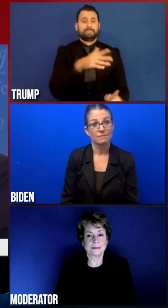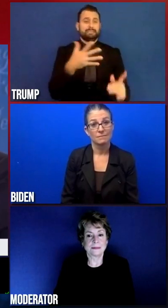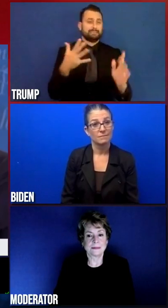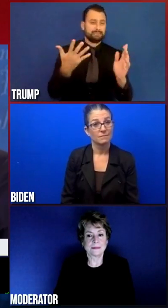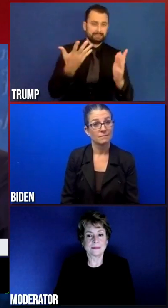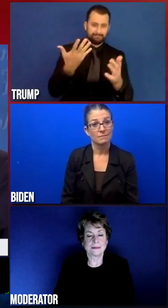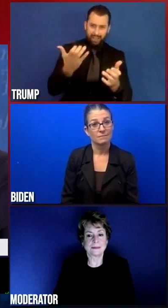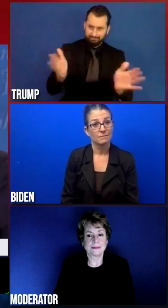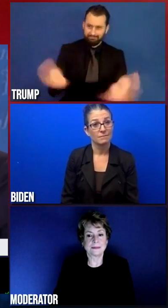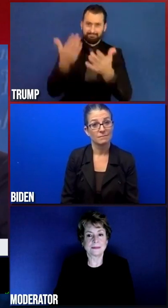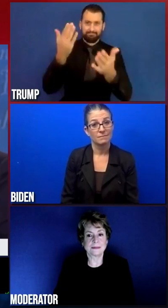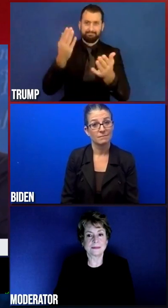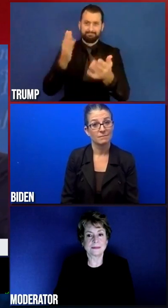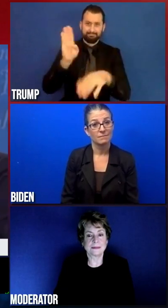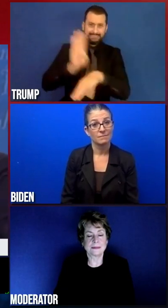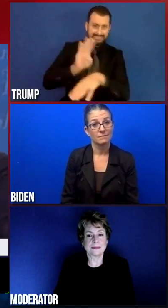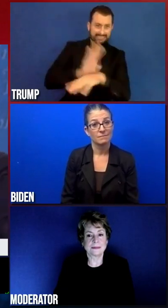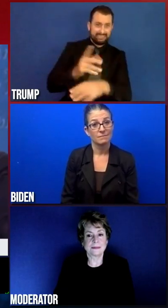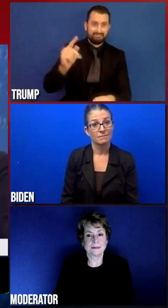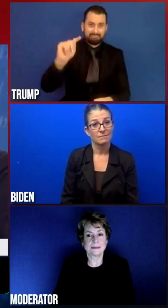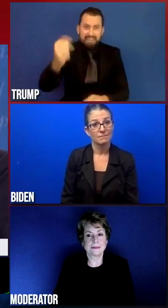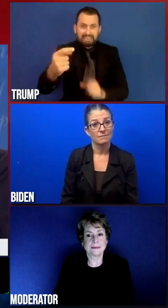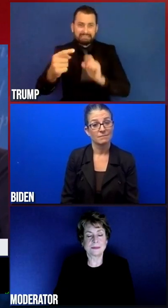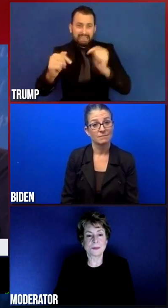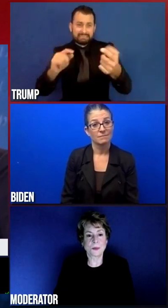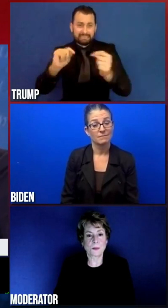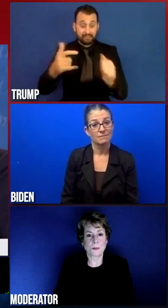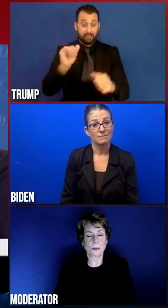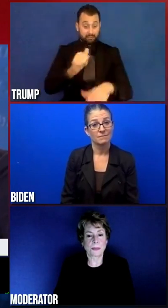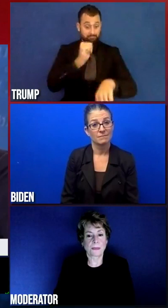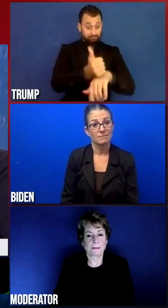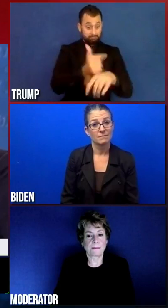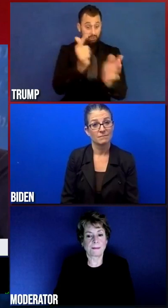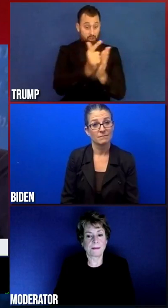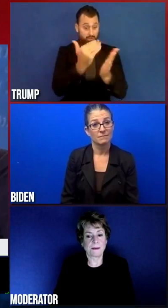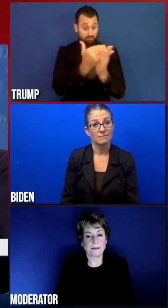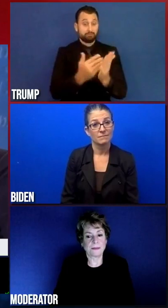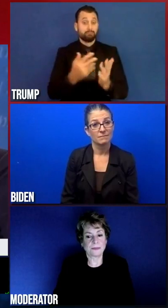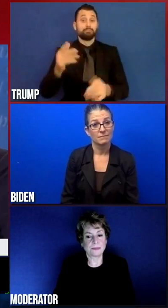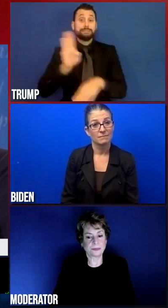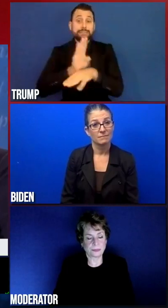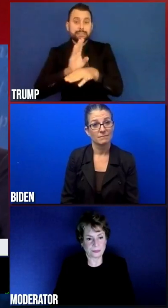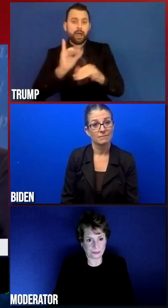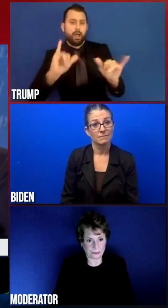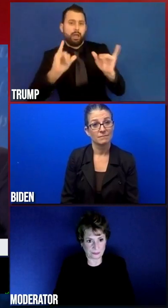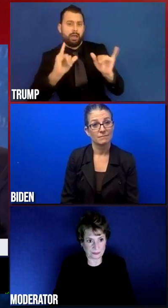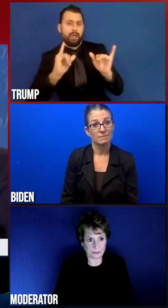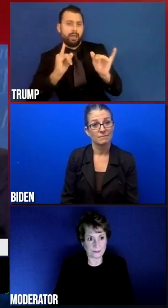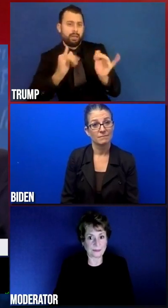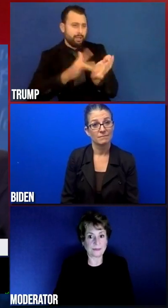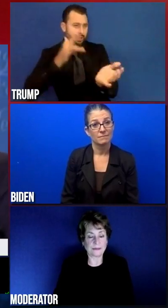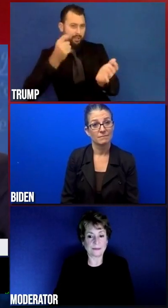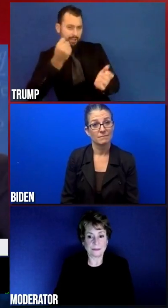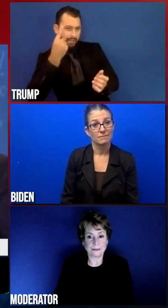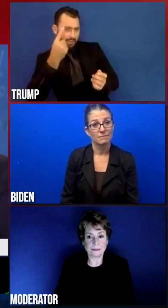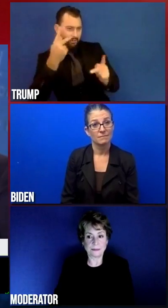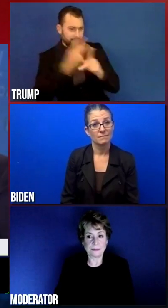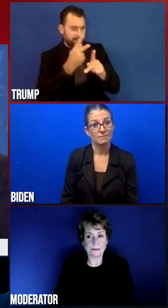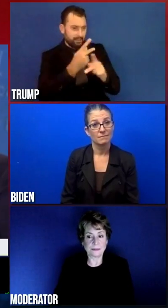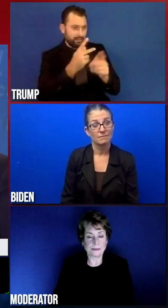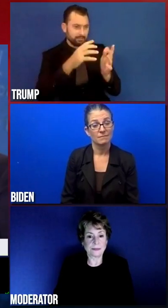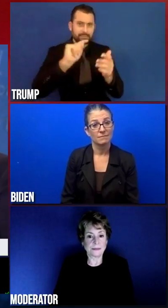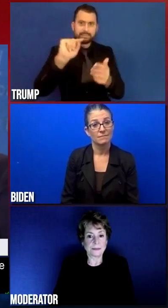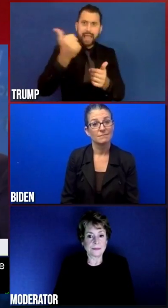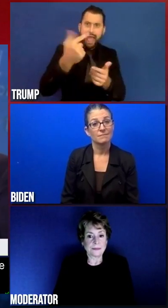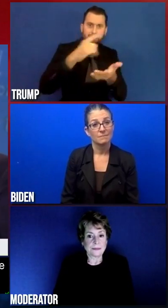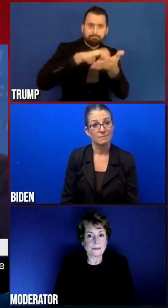depreciation and for tax credits. We build a building and we get tax credits, like the hotel on Pennsylvania Avenue. You get a massive, which, by the